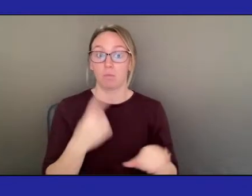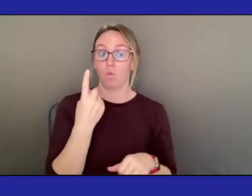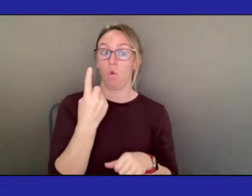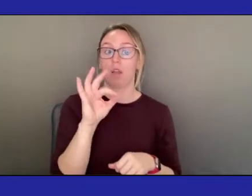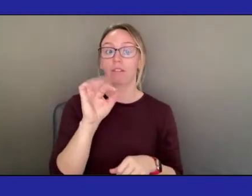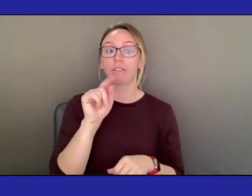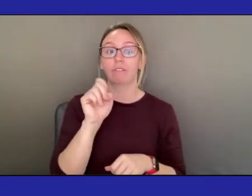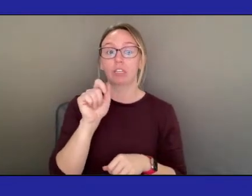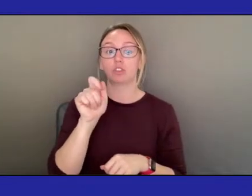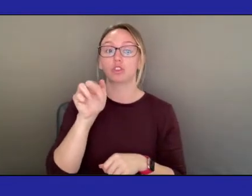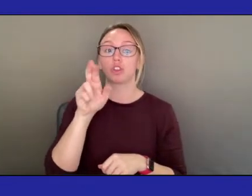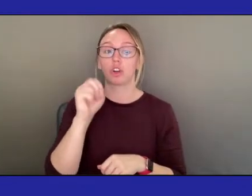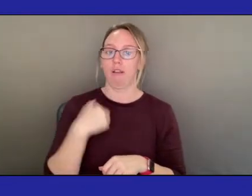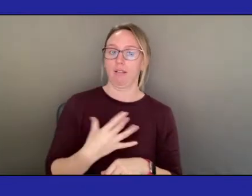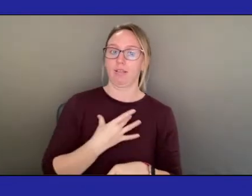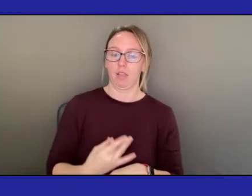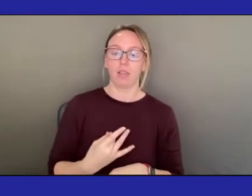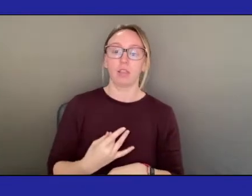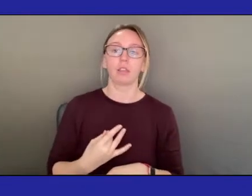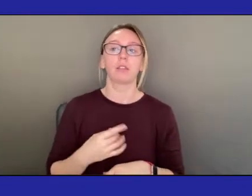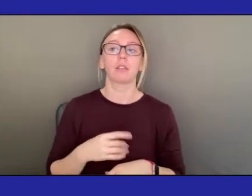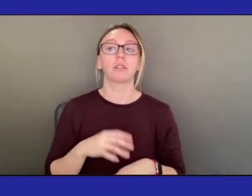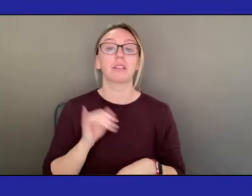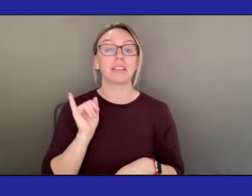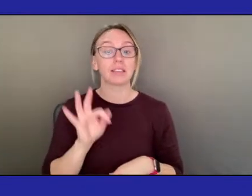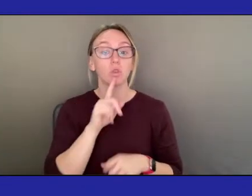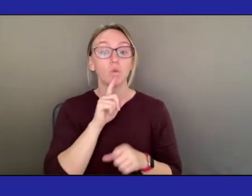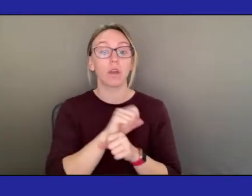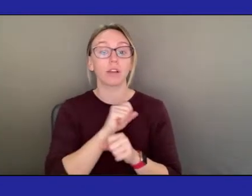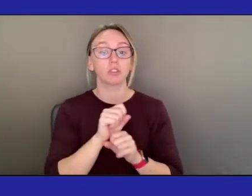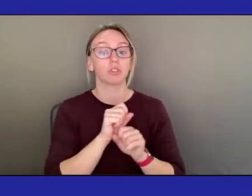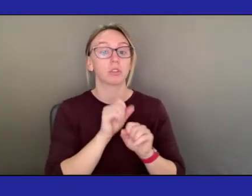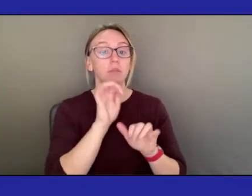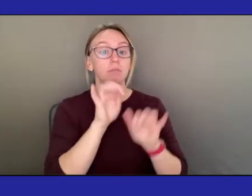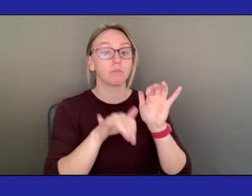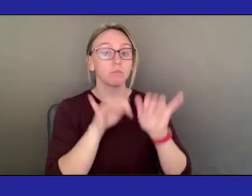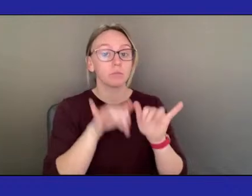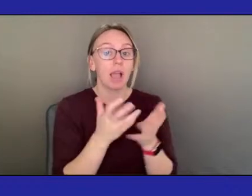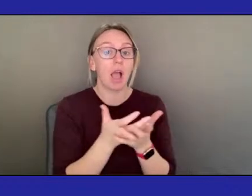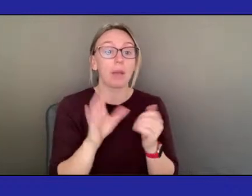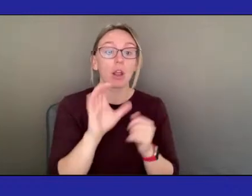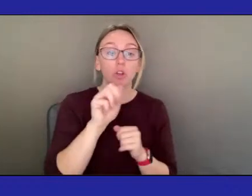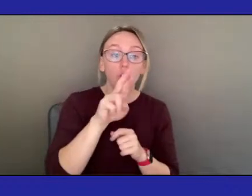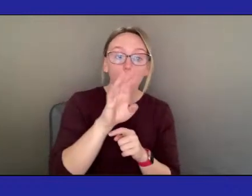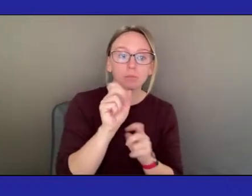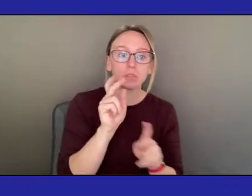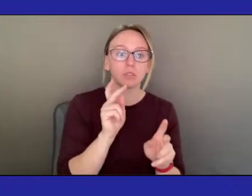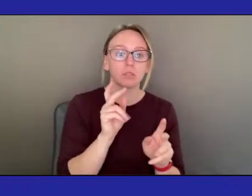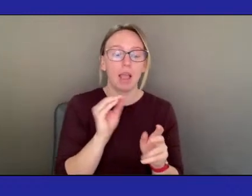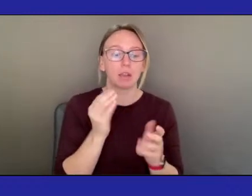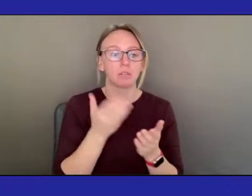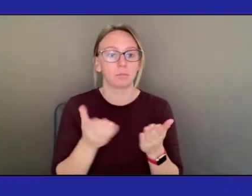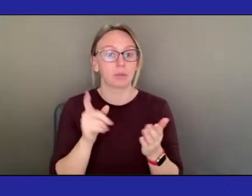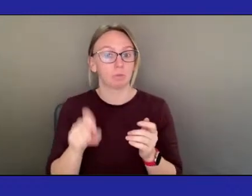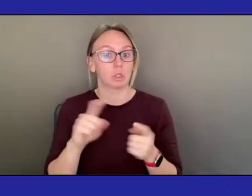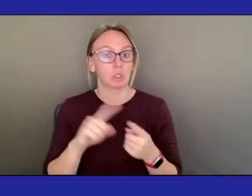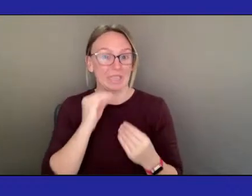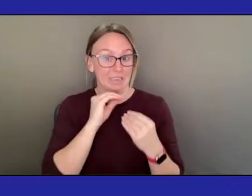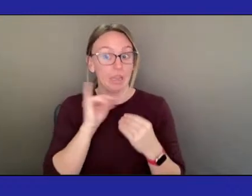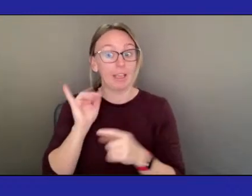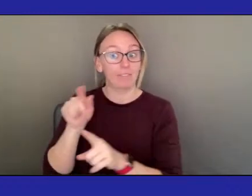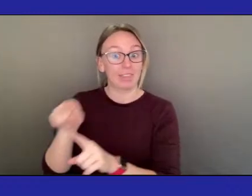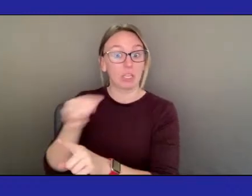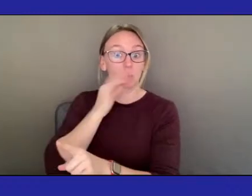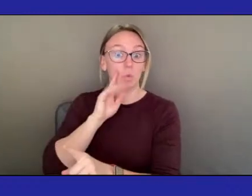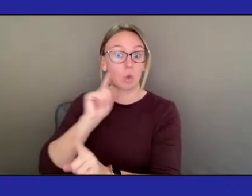is if you actually put like the amount of carbs and things that people are supposed to eat, if they're about to go to a restaurant, it actually